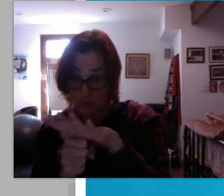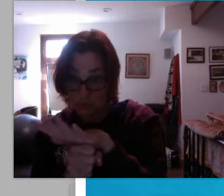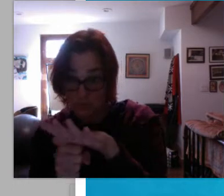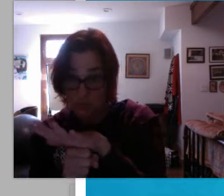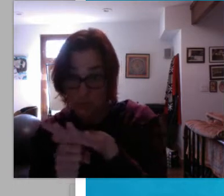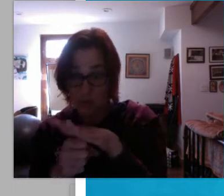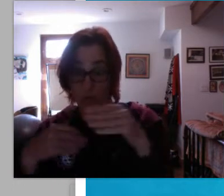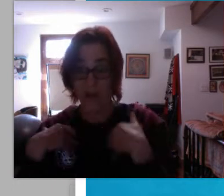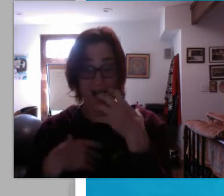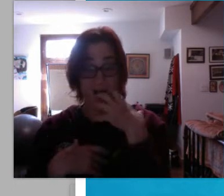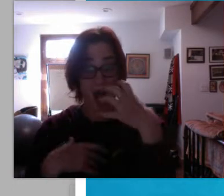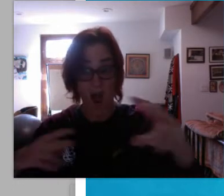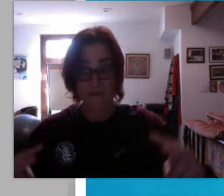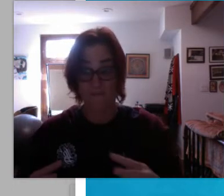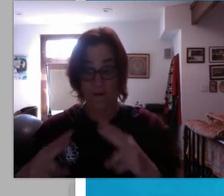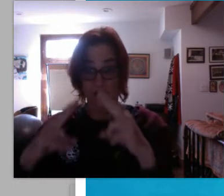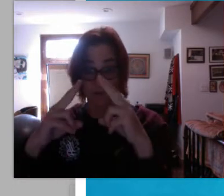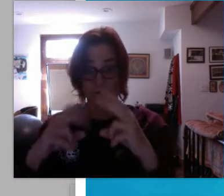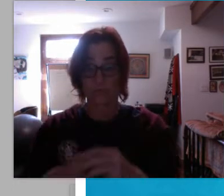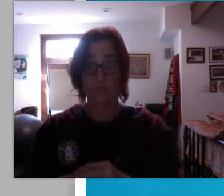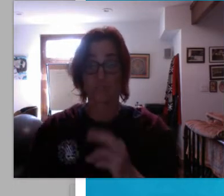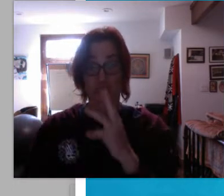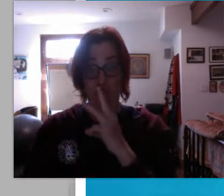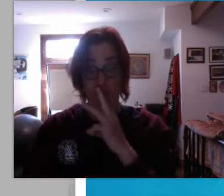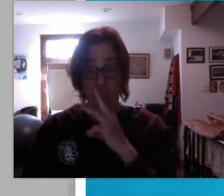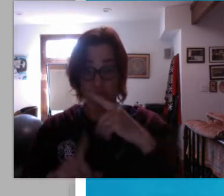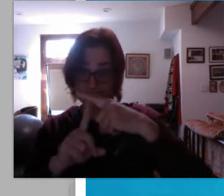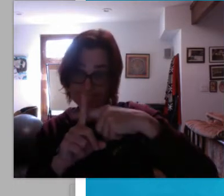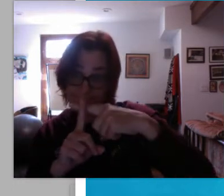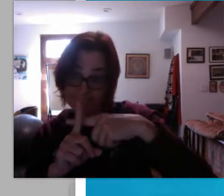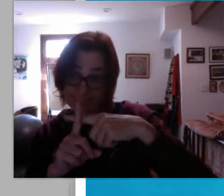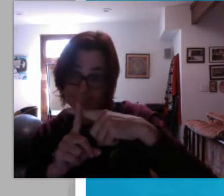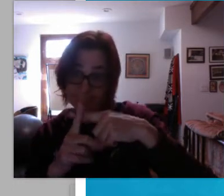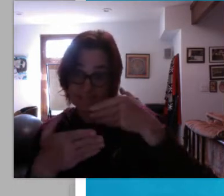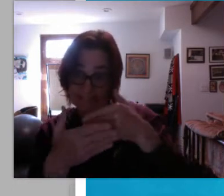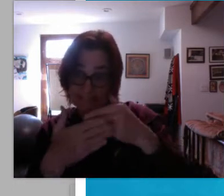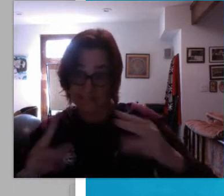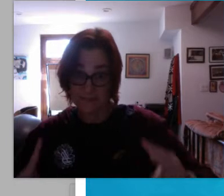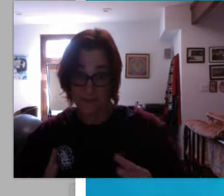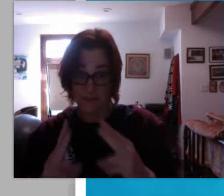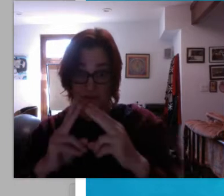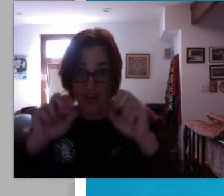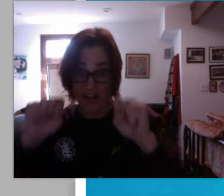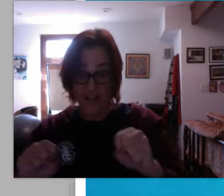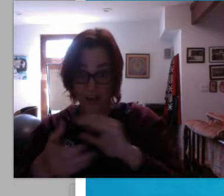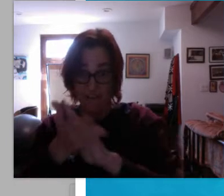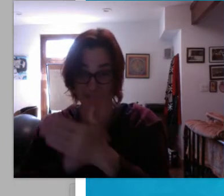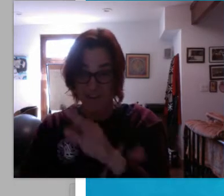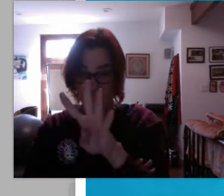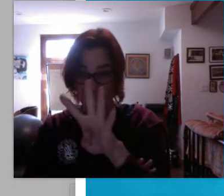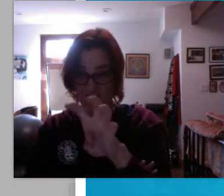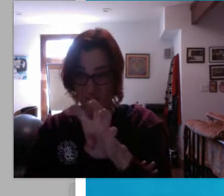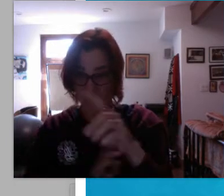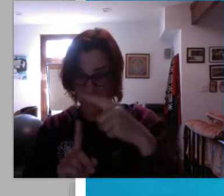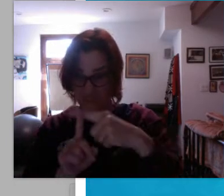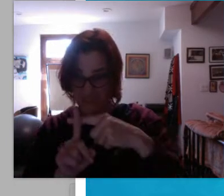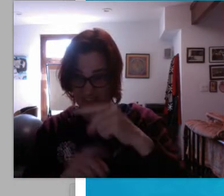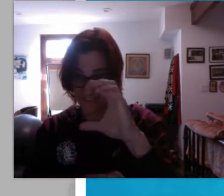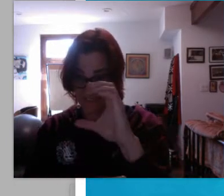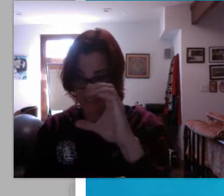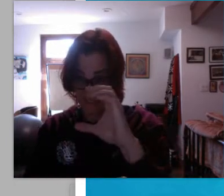hot volcanoes in it. The water temperature at a volcano can be 400